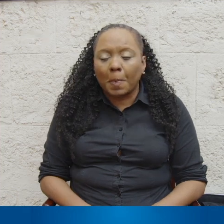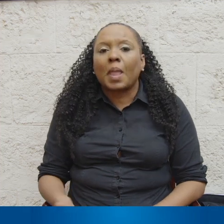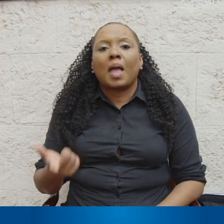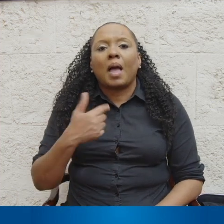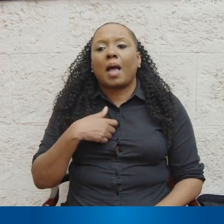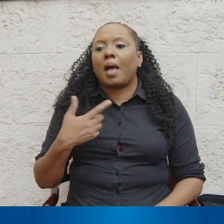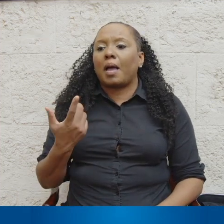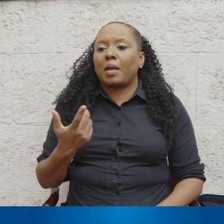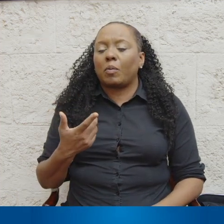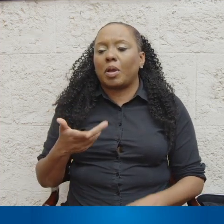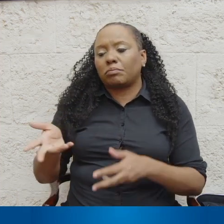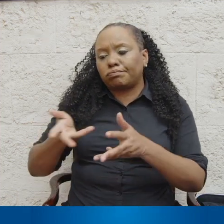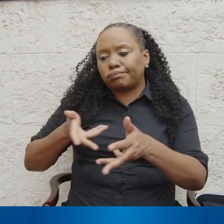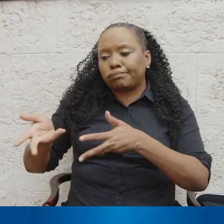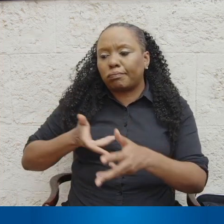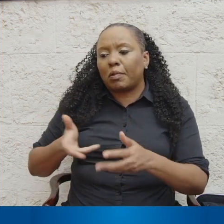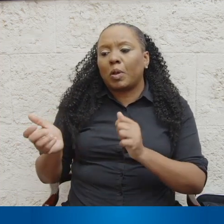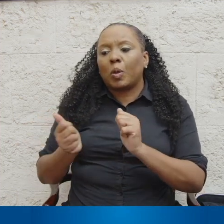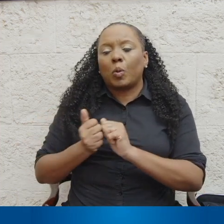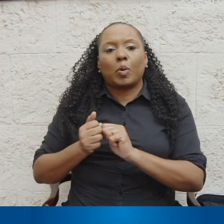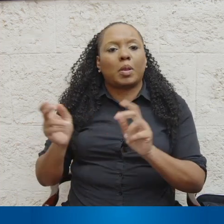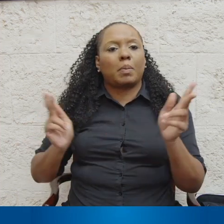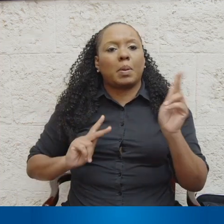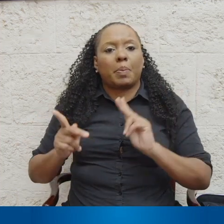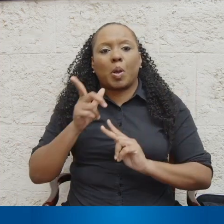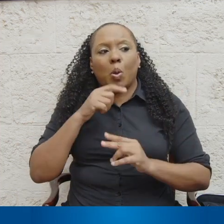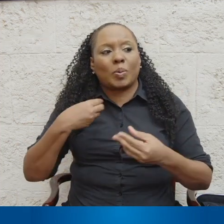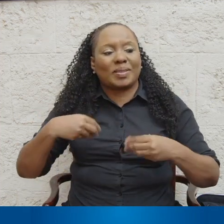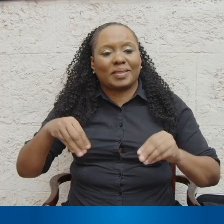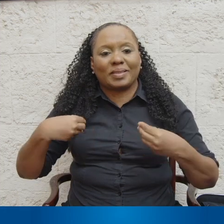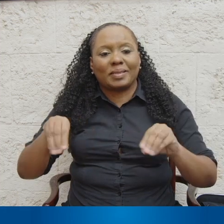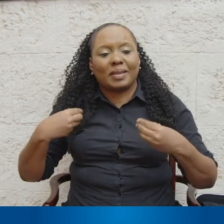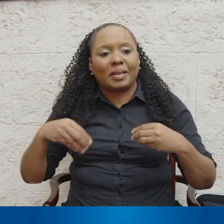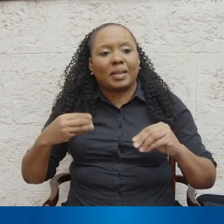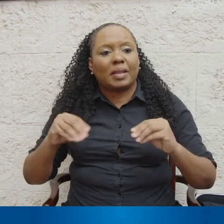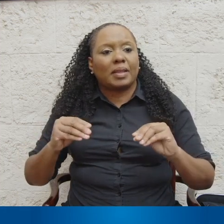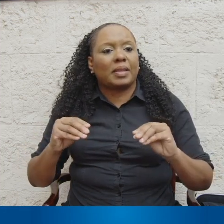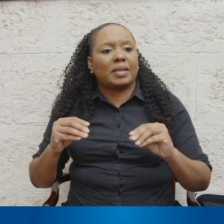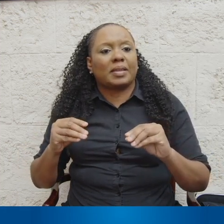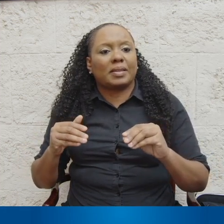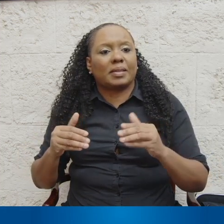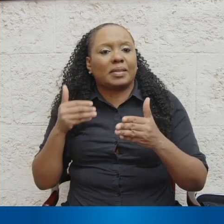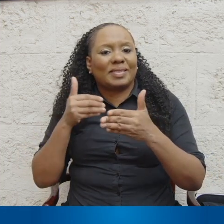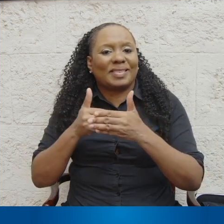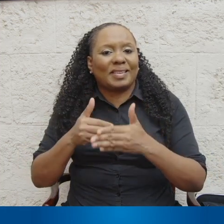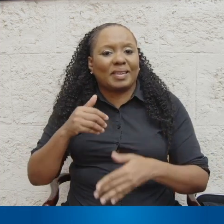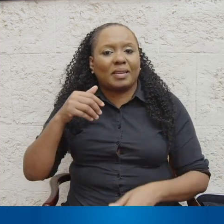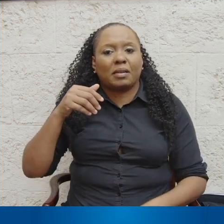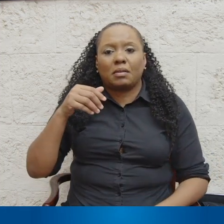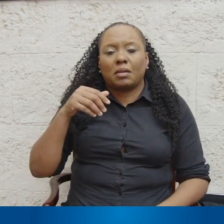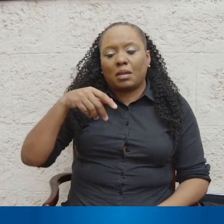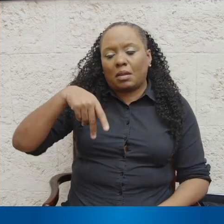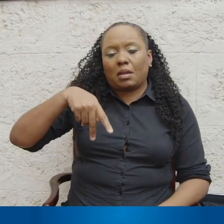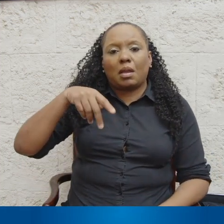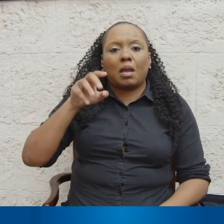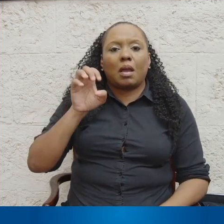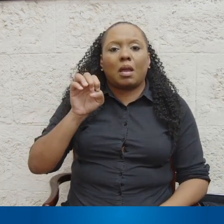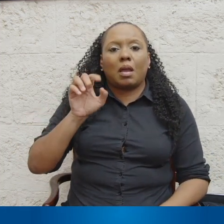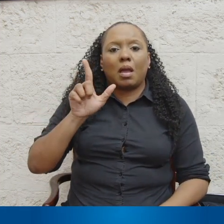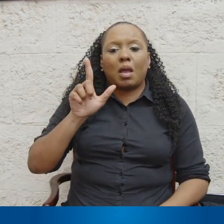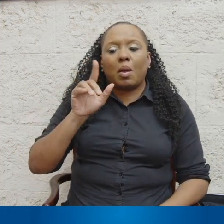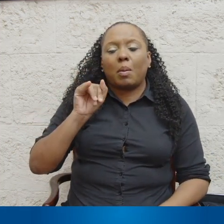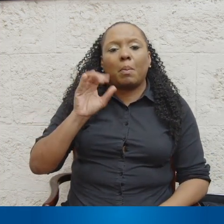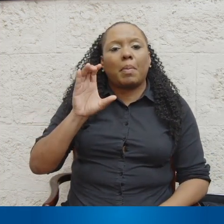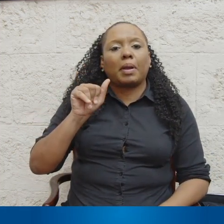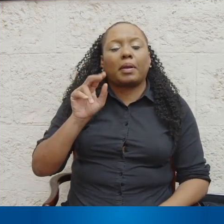there. As we look to the season of emancipation, is there plans to incorporate the village, and what plans do government